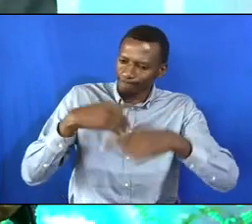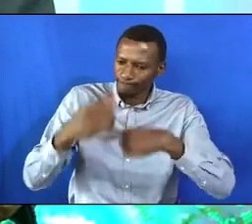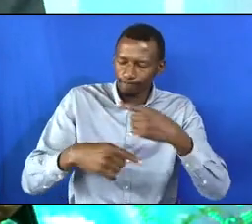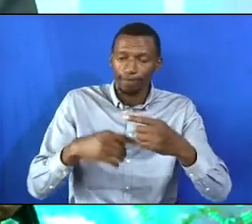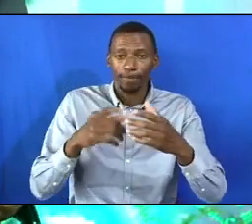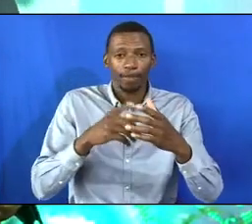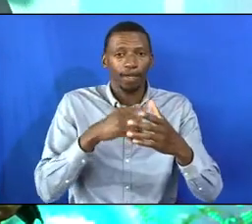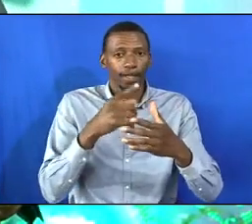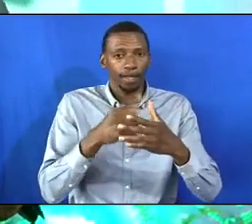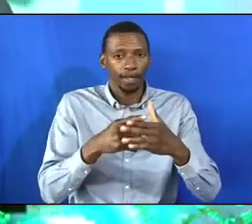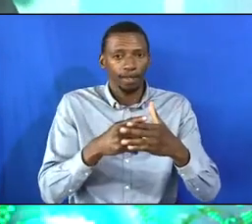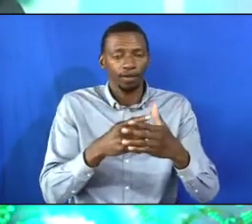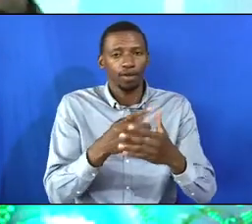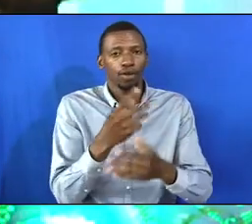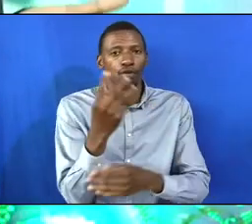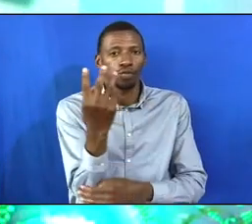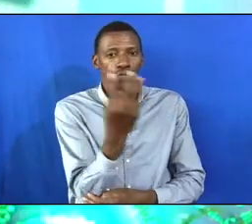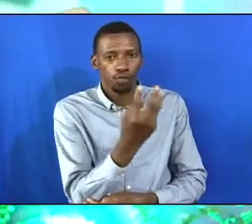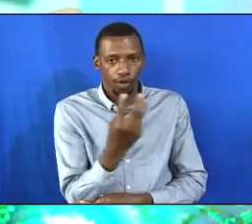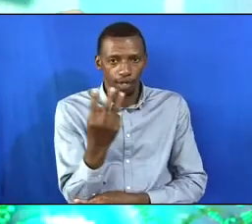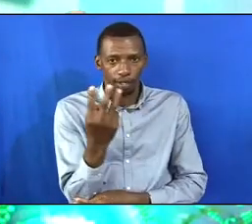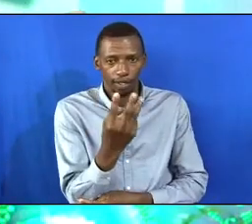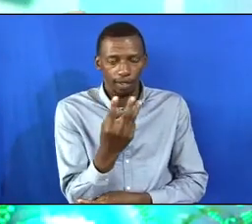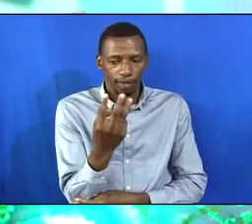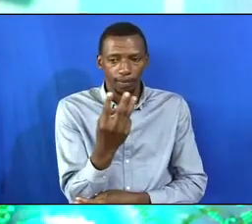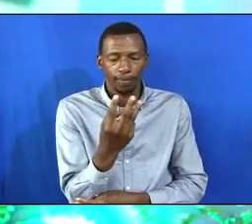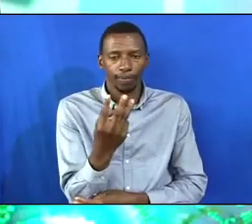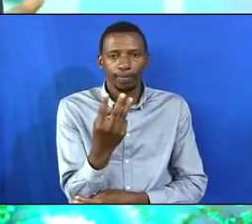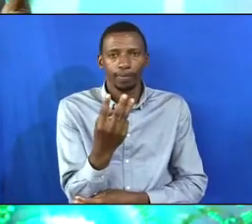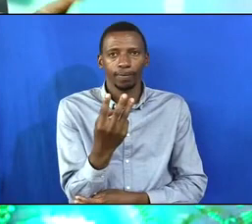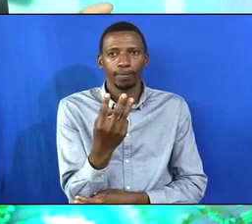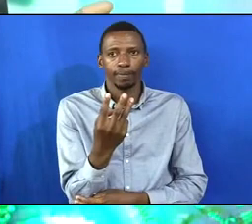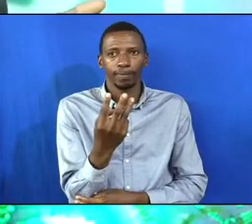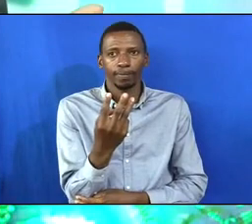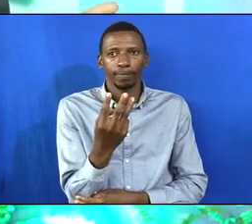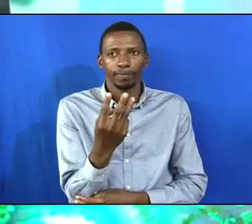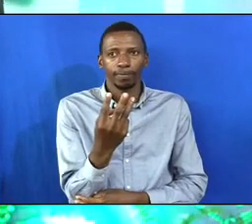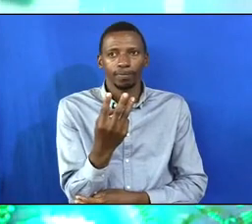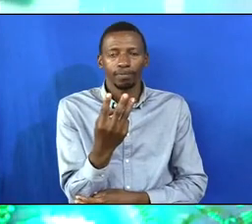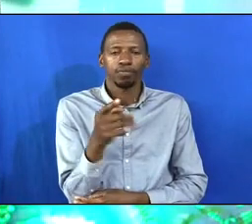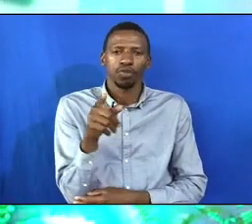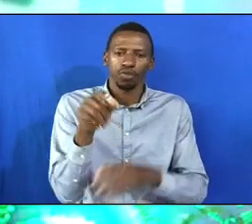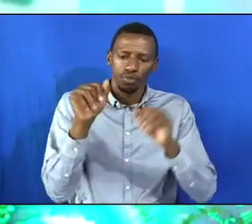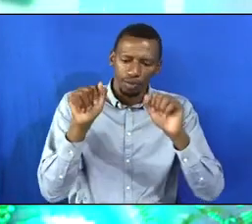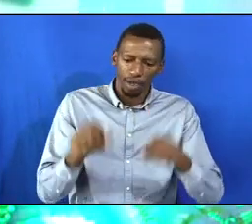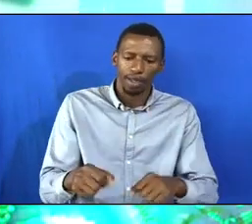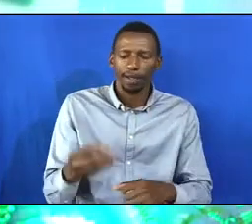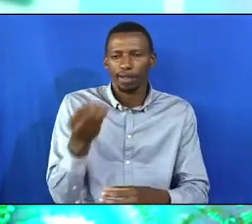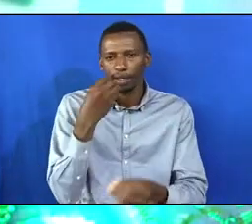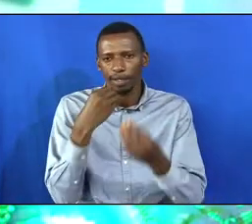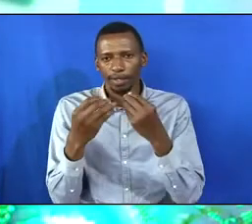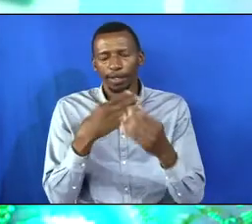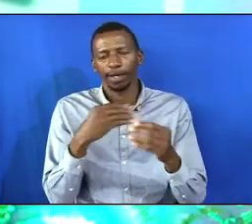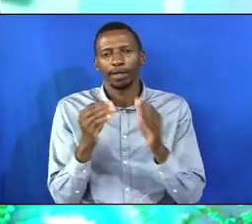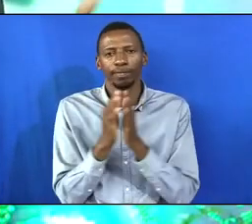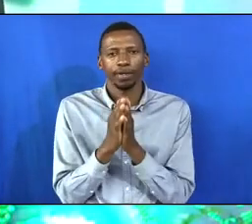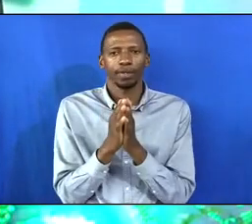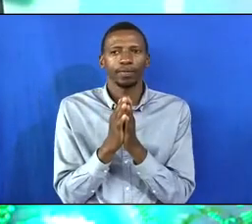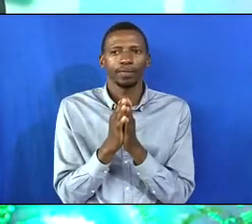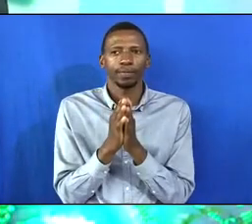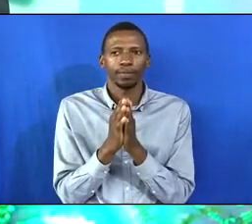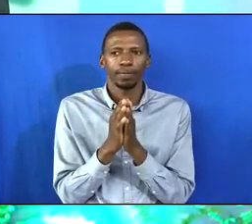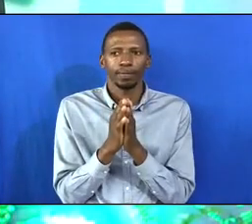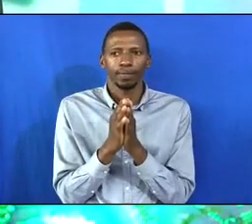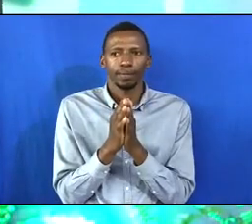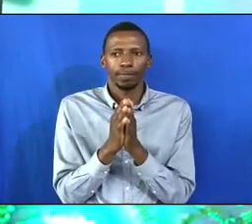Then on Wednesday, on Sunday, you can still eat and pray. If you wish, you